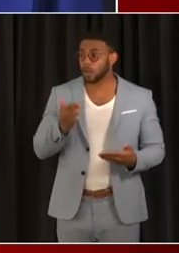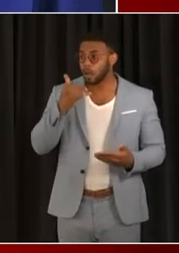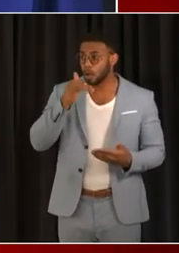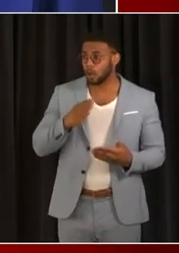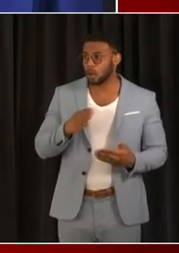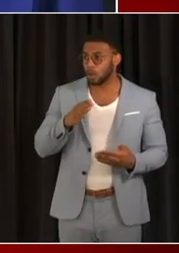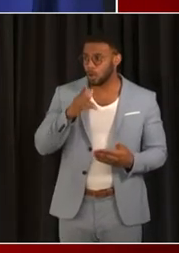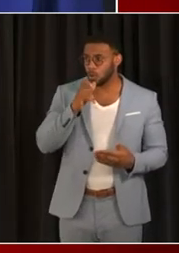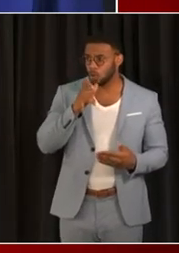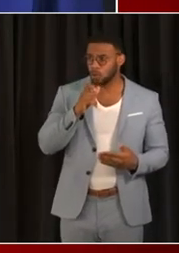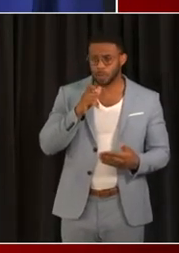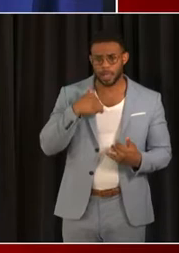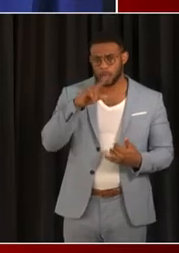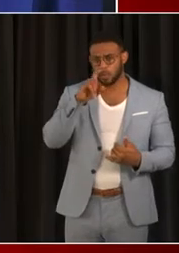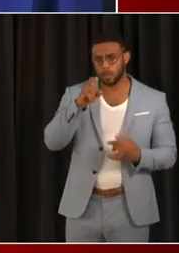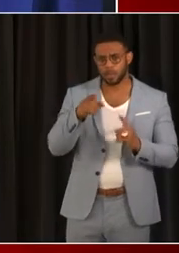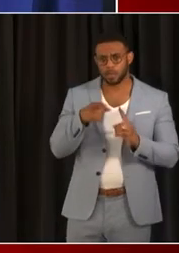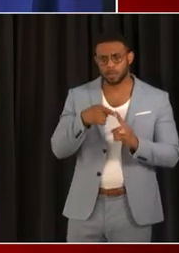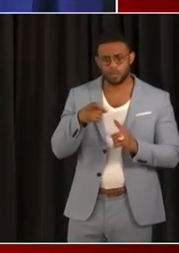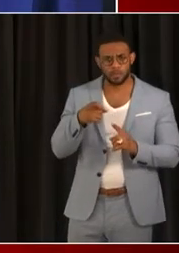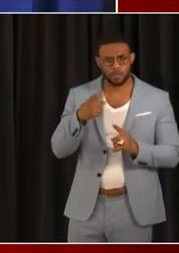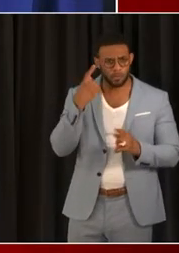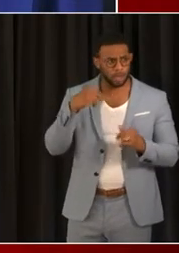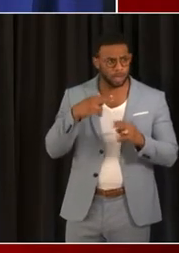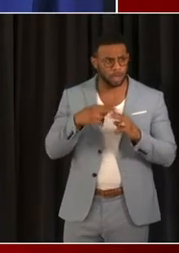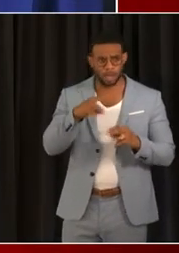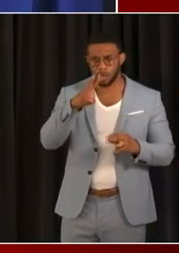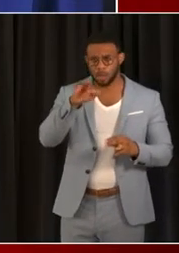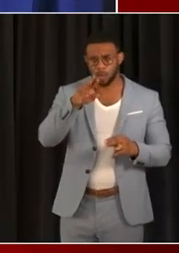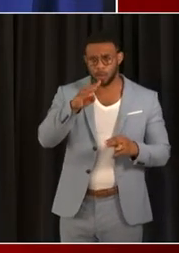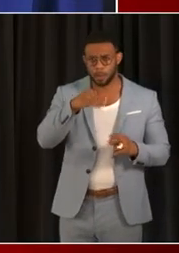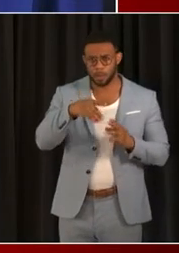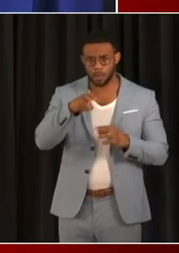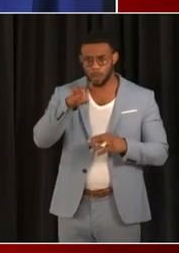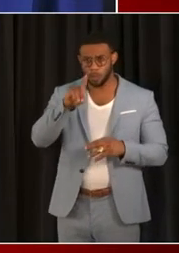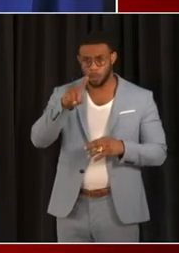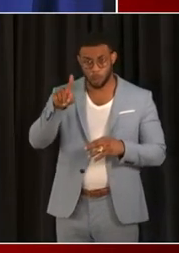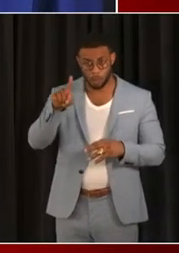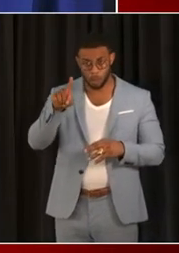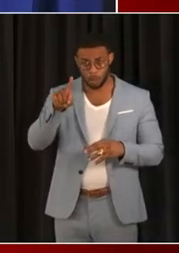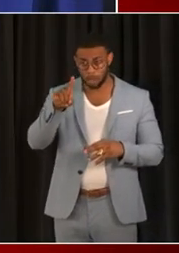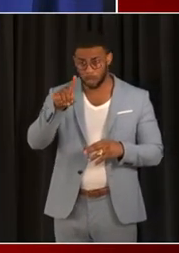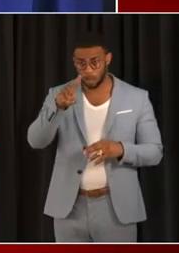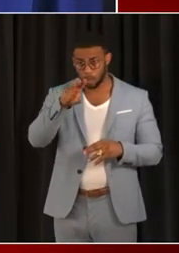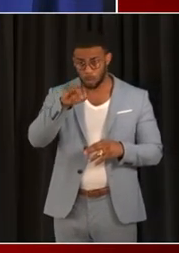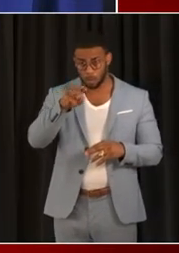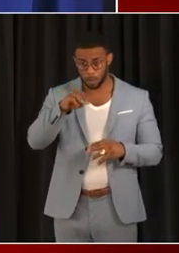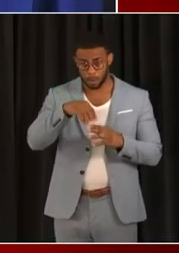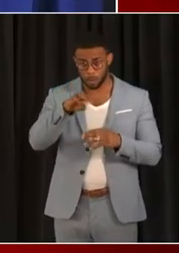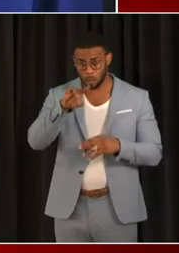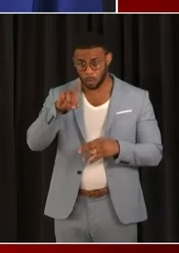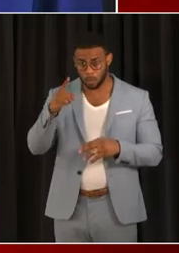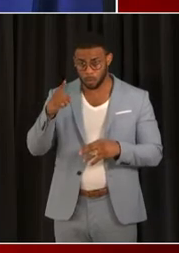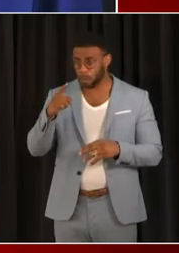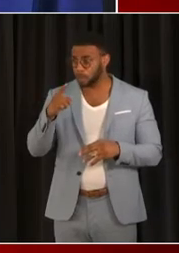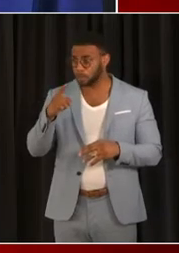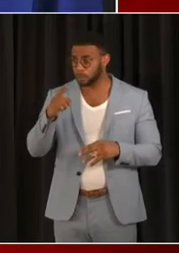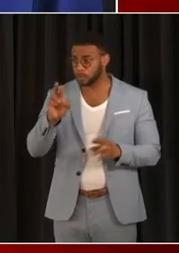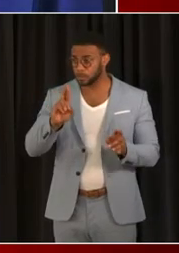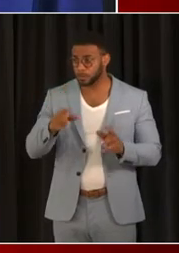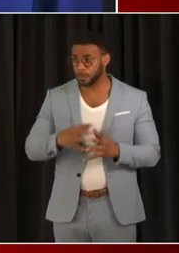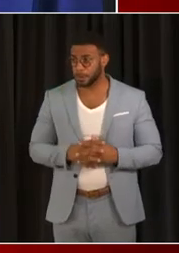bring in a caller who has a question for us. It's William in Ward 1. William, can you hear us? Your line should be